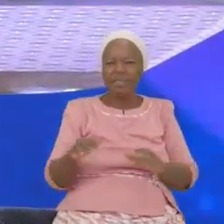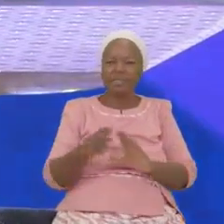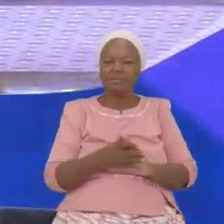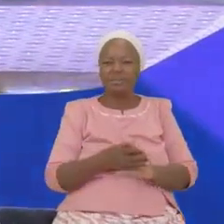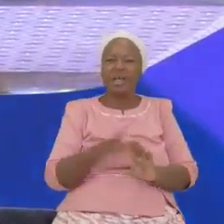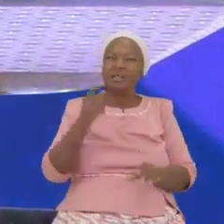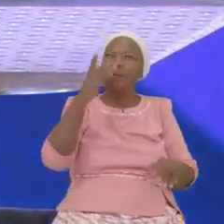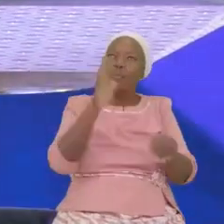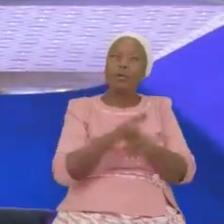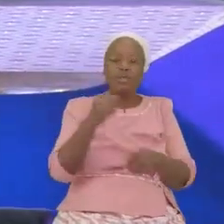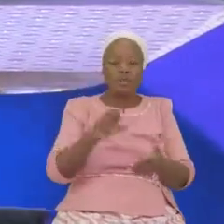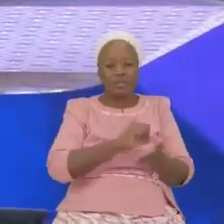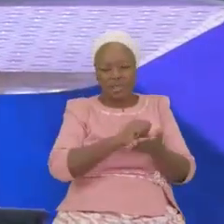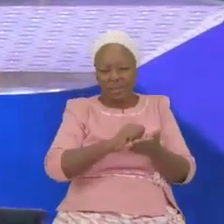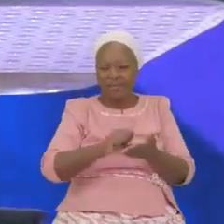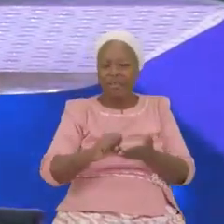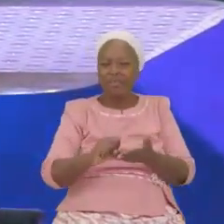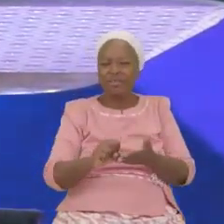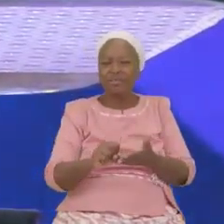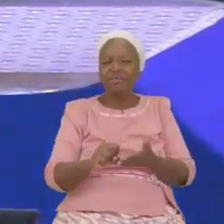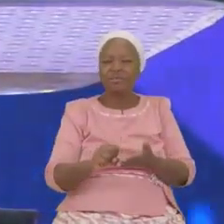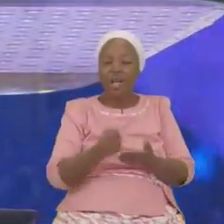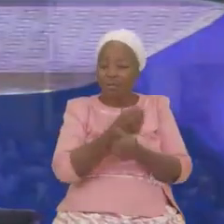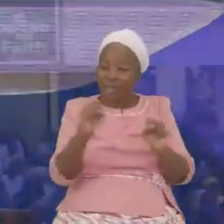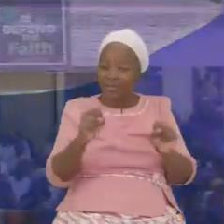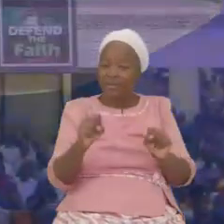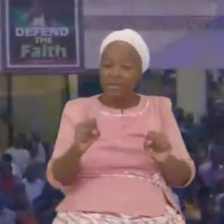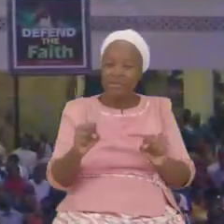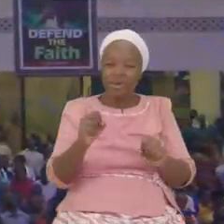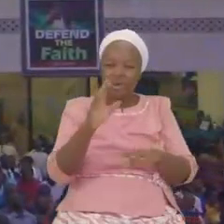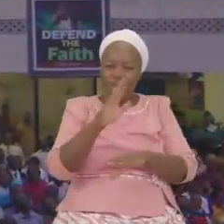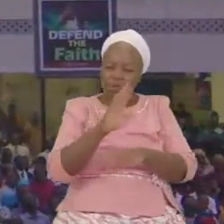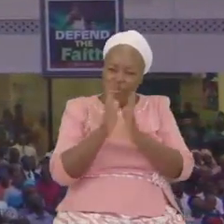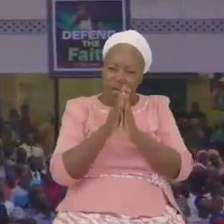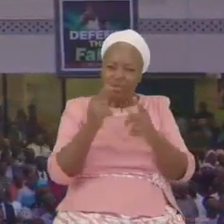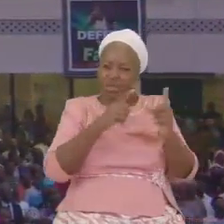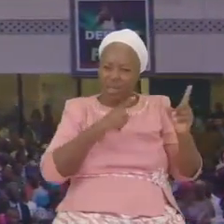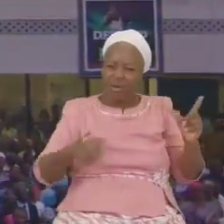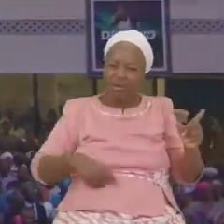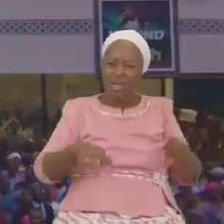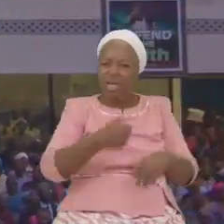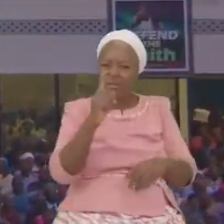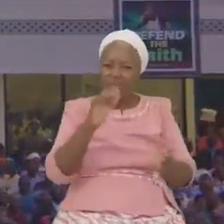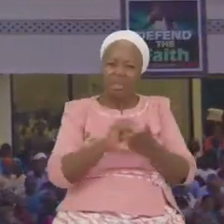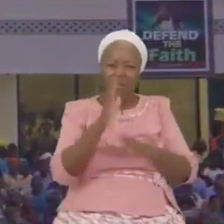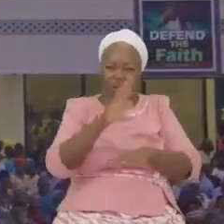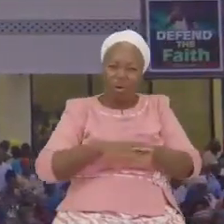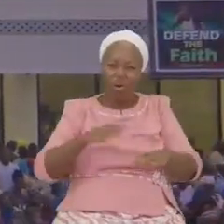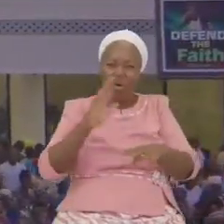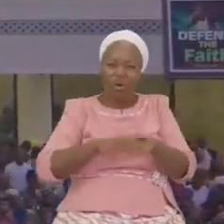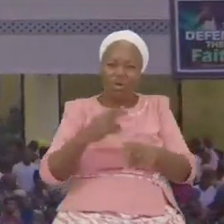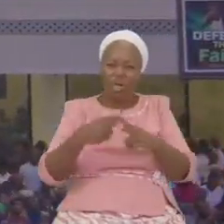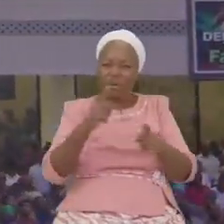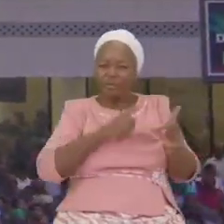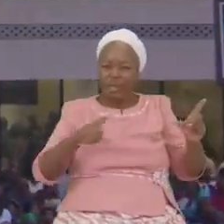The promise of salvation. Call upon the name of the Lord. Whosoever shall call on the name of the